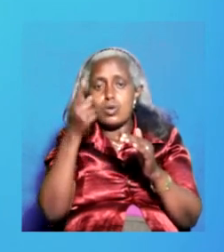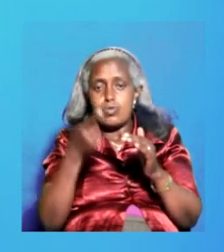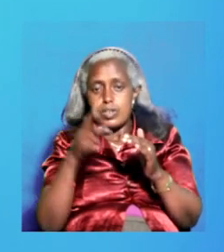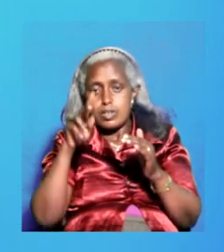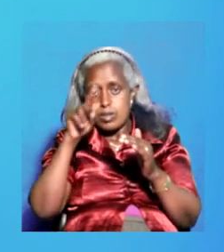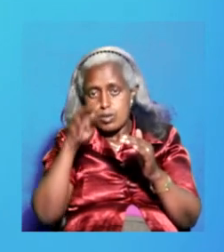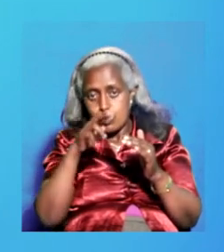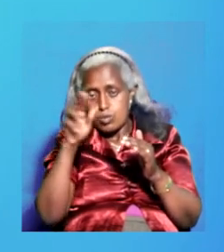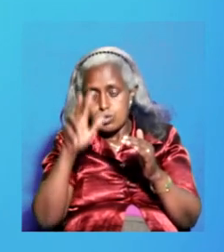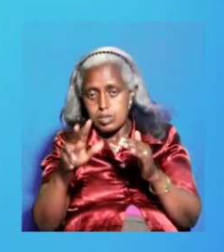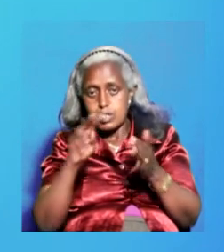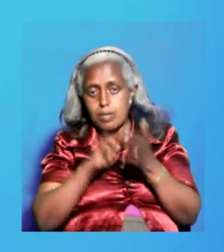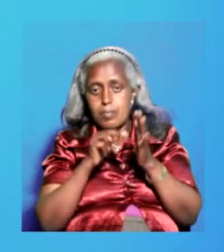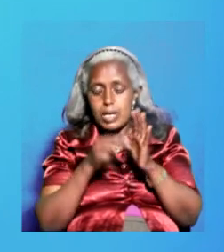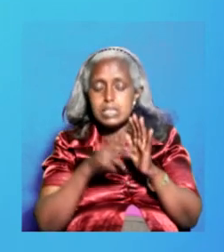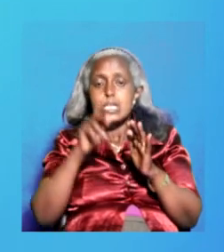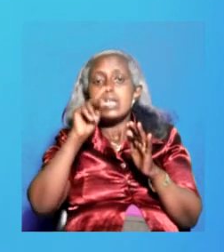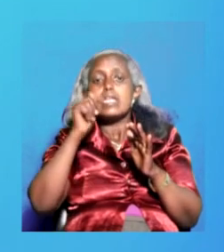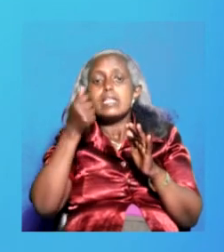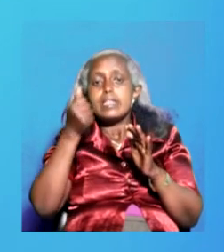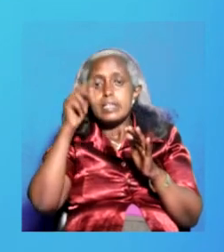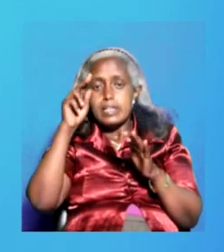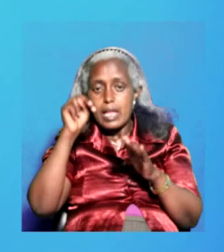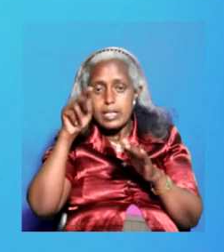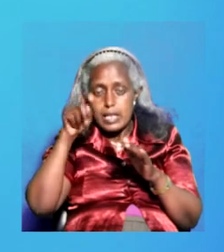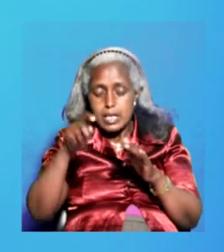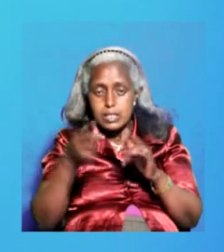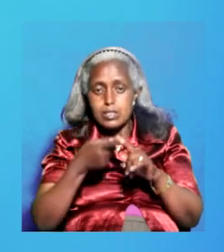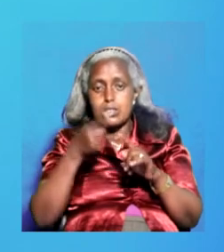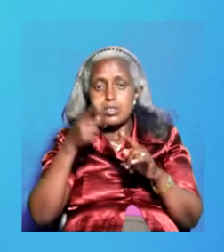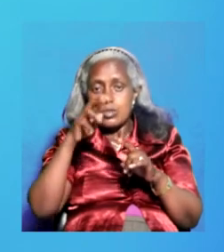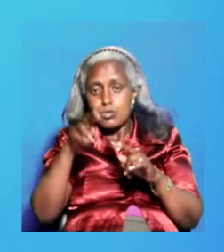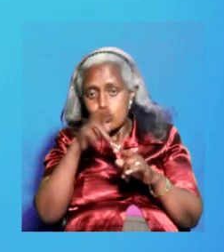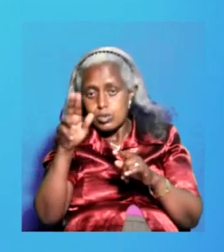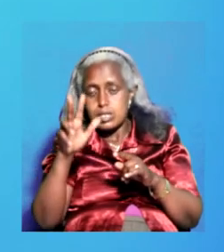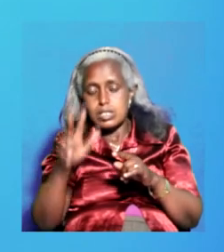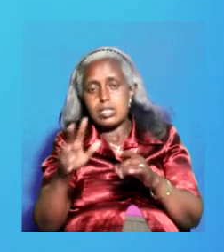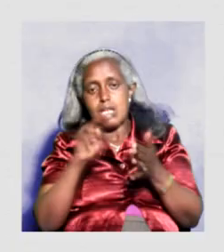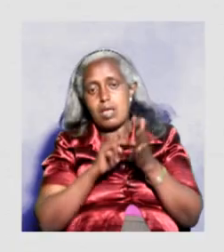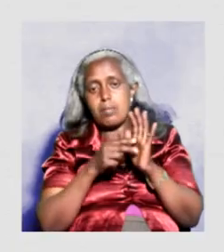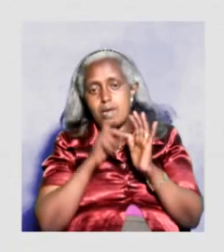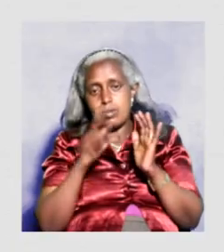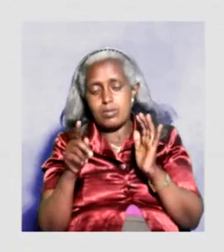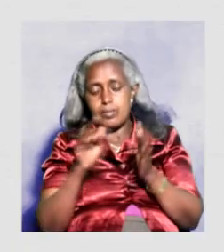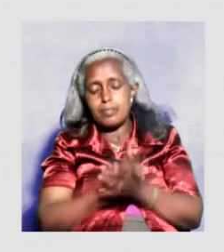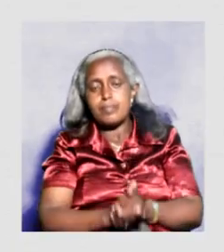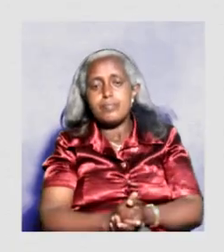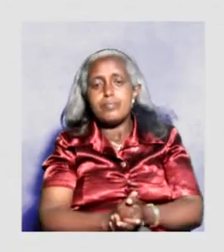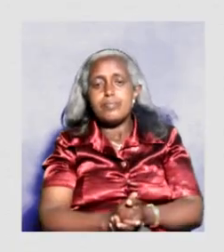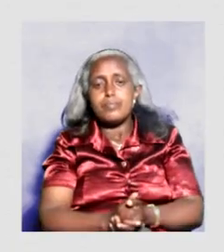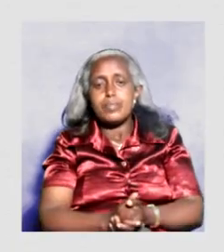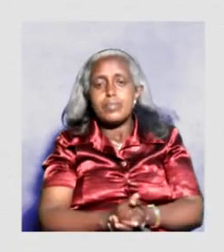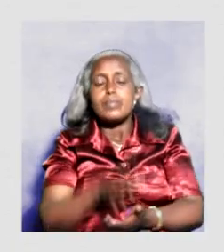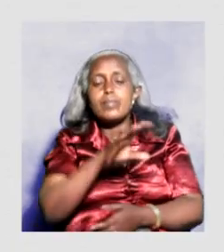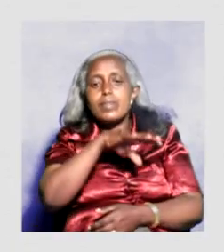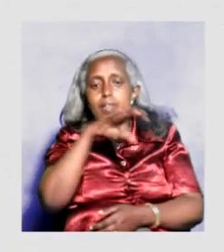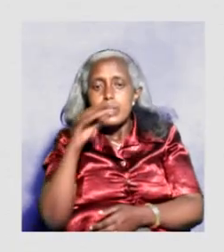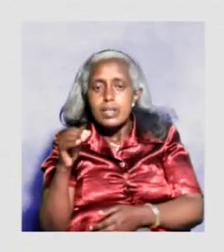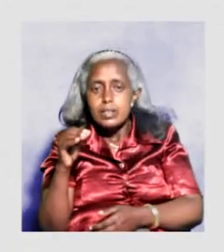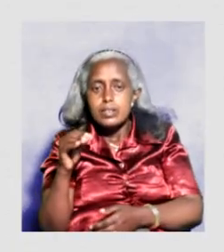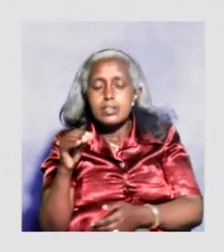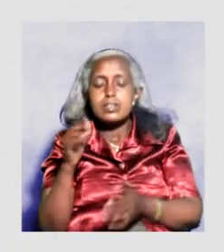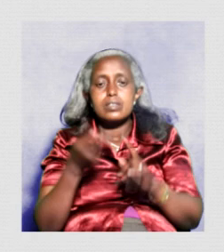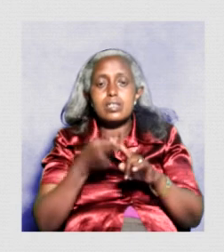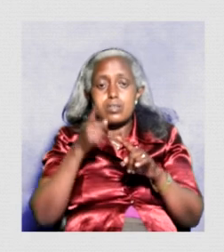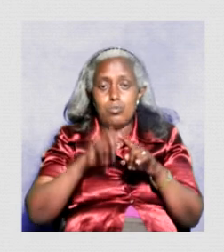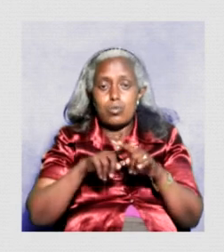means tan x is root 3. You take reciprocal. Cot x, make it tan x. And you can take the